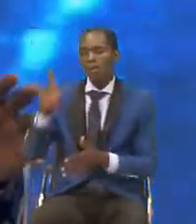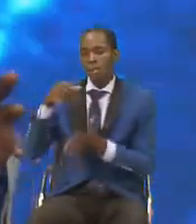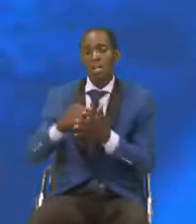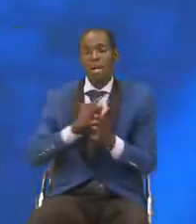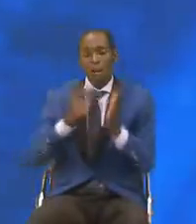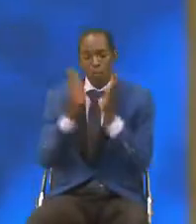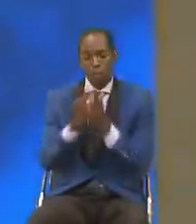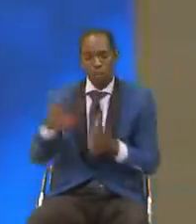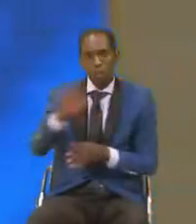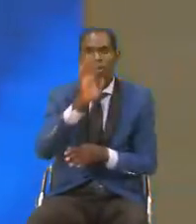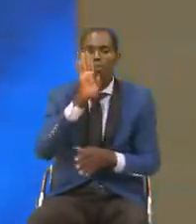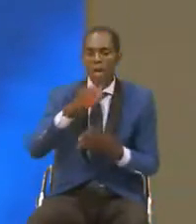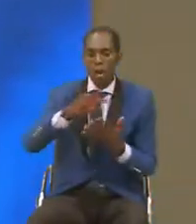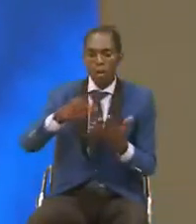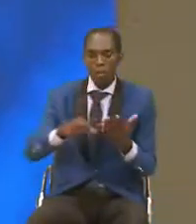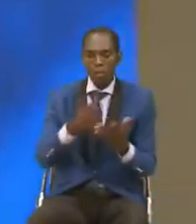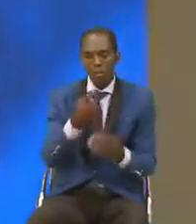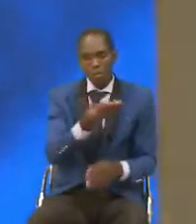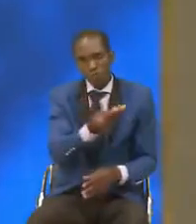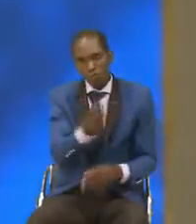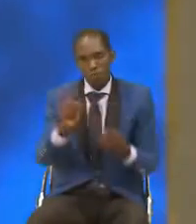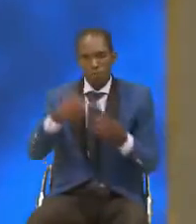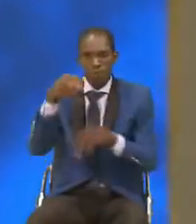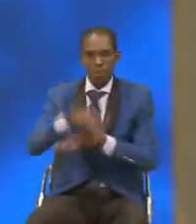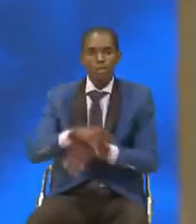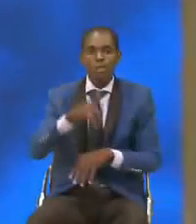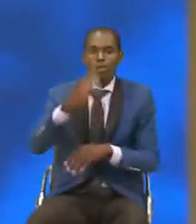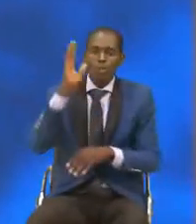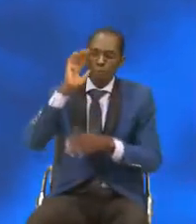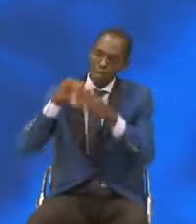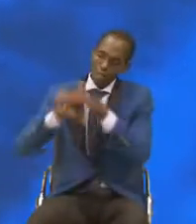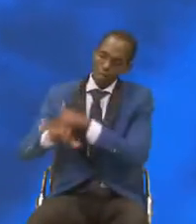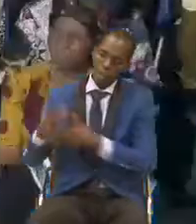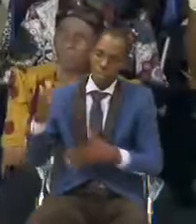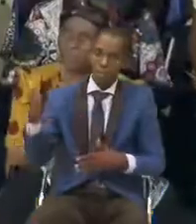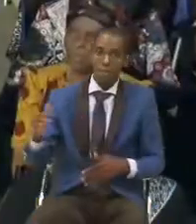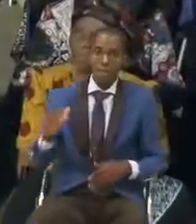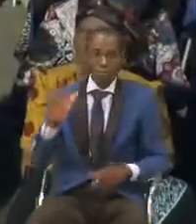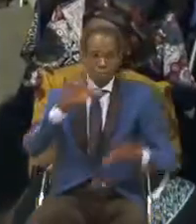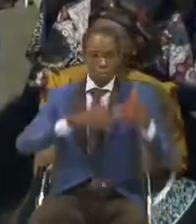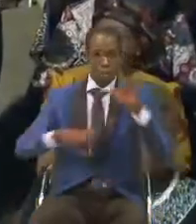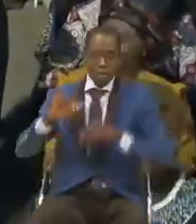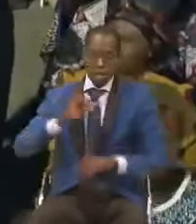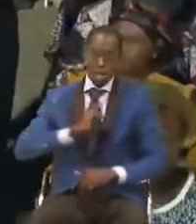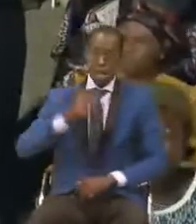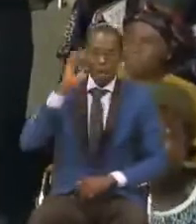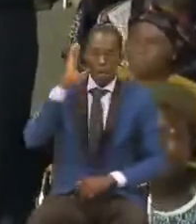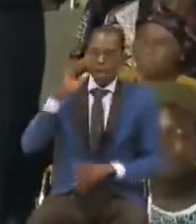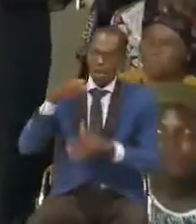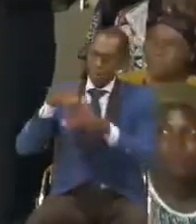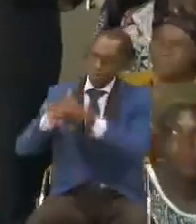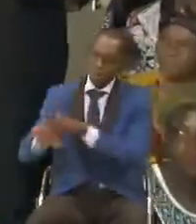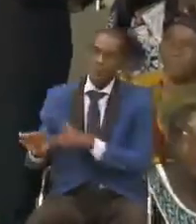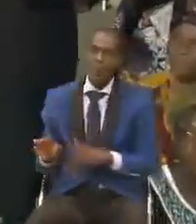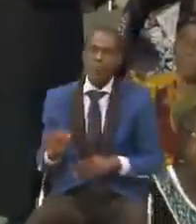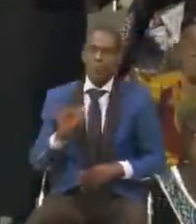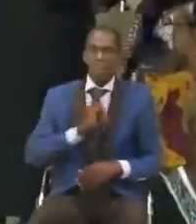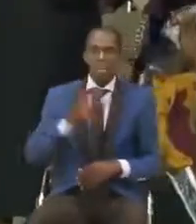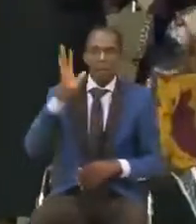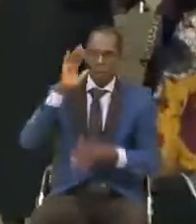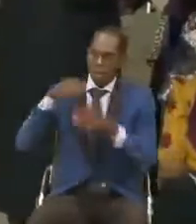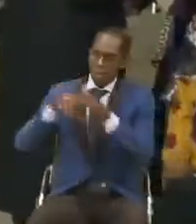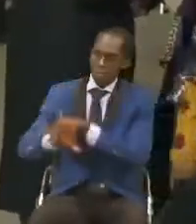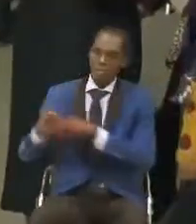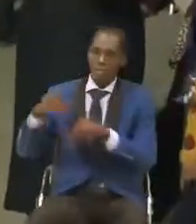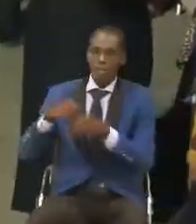few there be that find it. You'll be among the few tonight. You will enter.